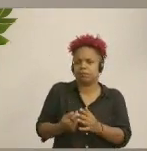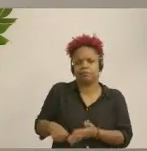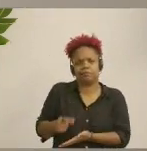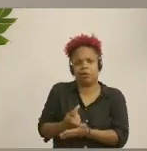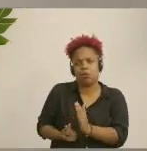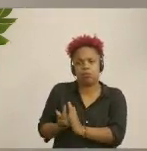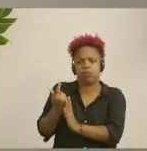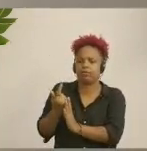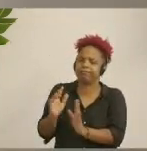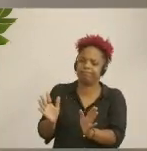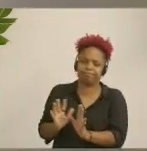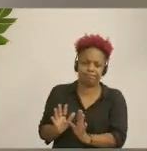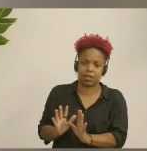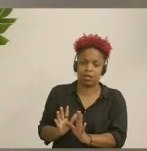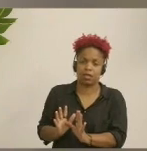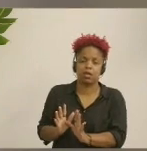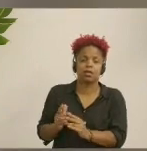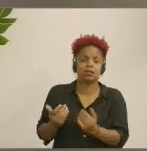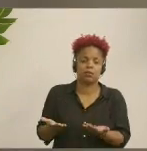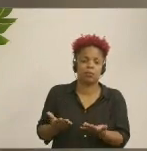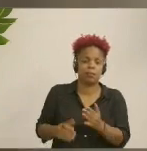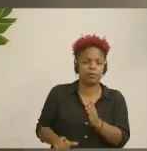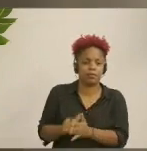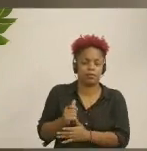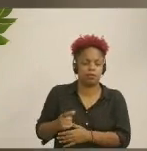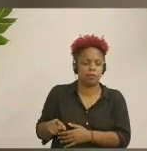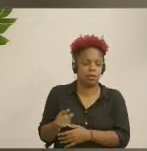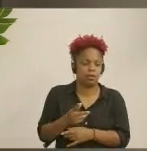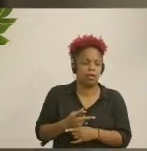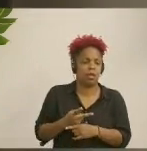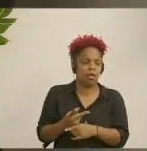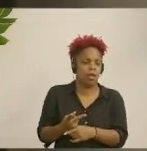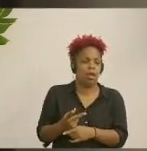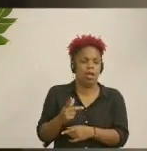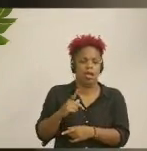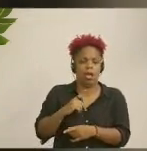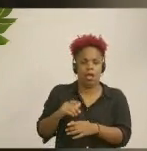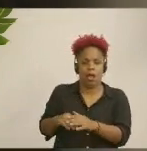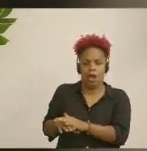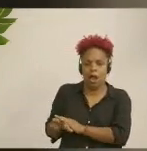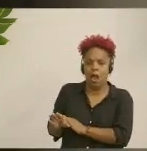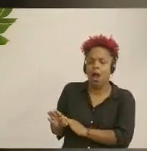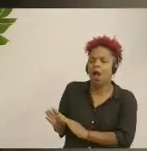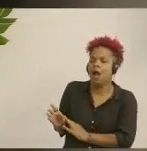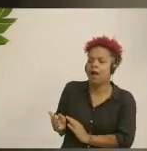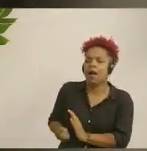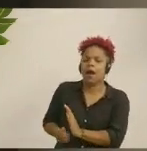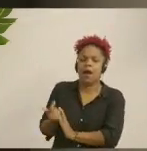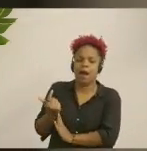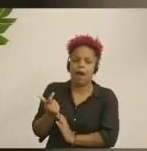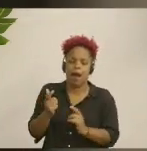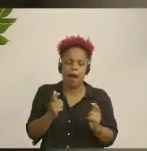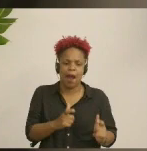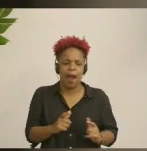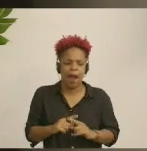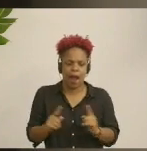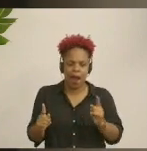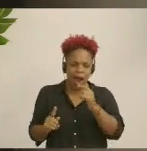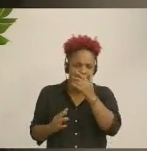let's look locally first for funds. But the key was, this is local technology, will be developed